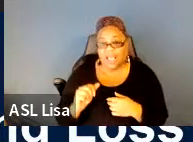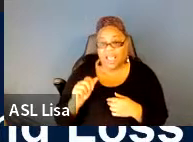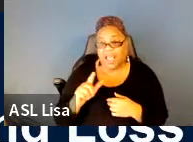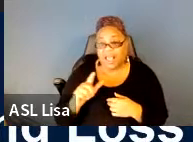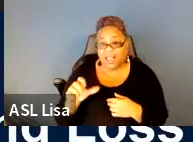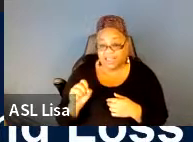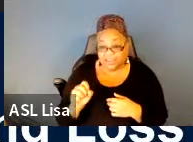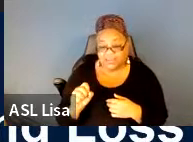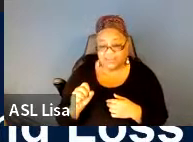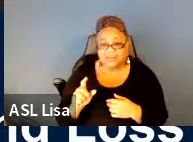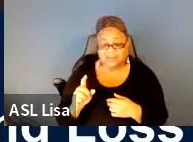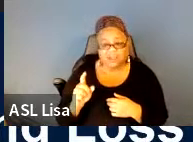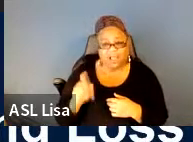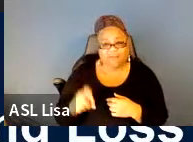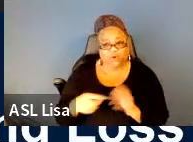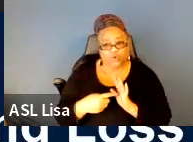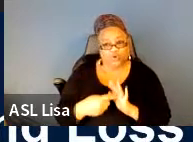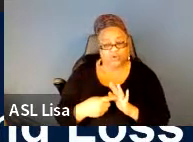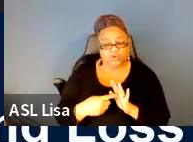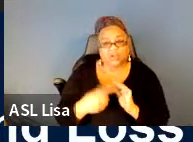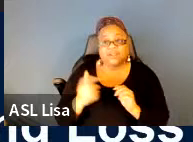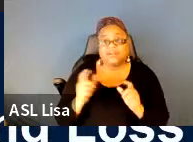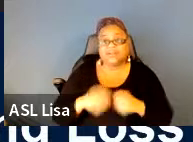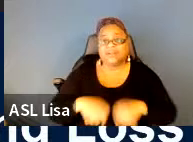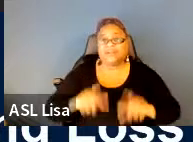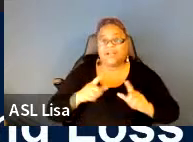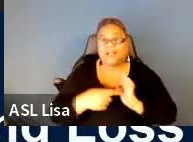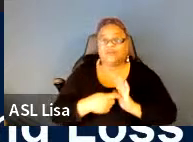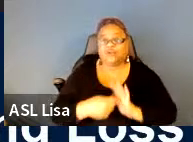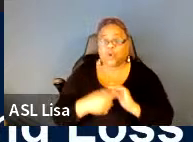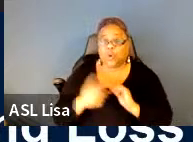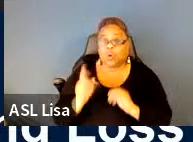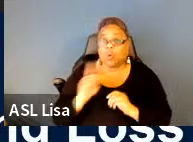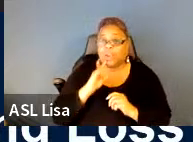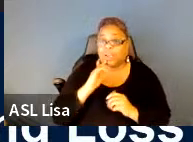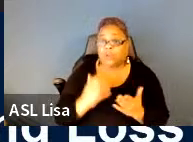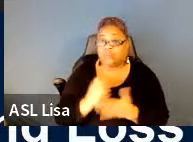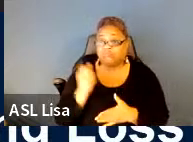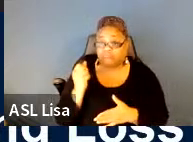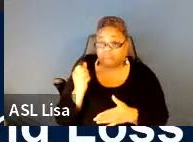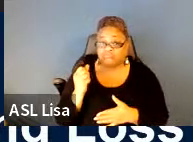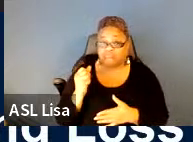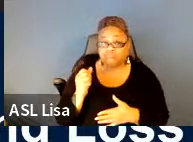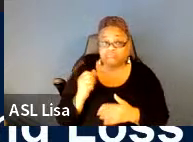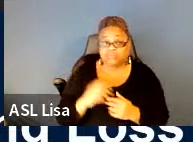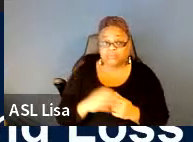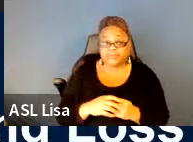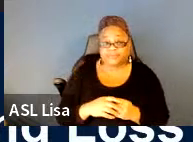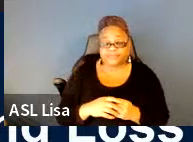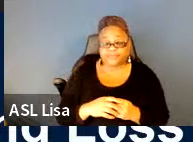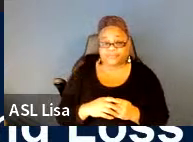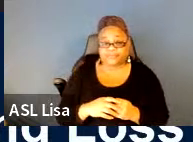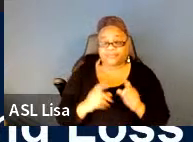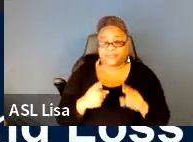be acquired. On the right-hand side of this slide is the symbol, which is a profile view of an